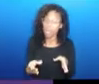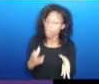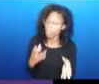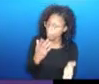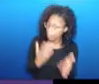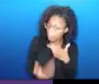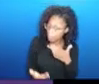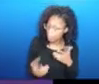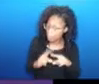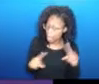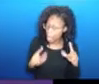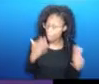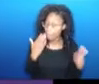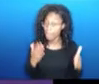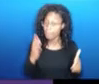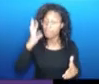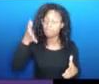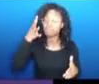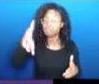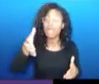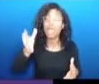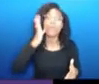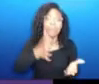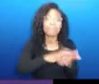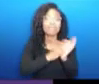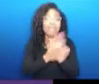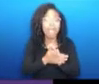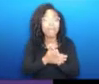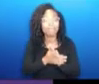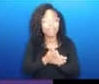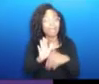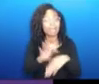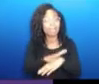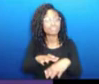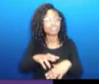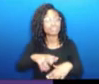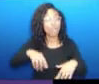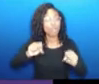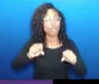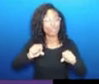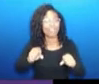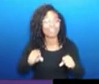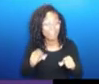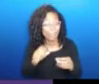or career professional. This, of course, means we welcome students.